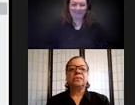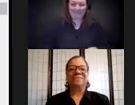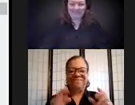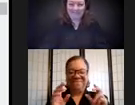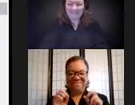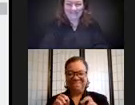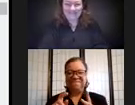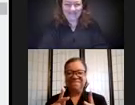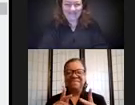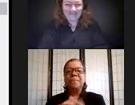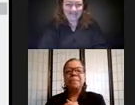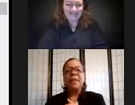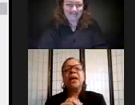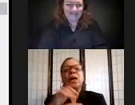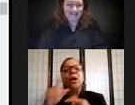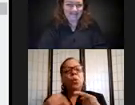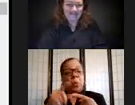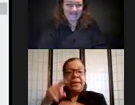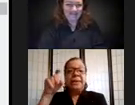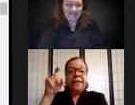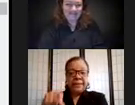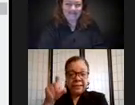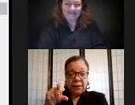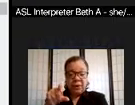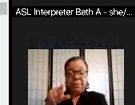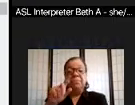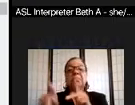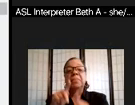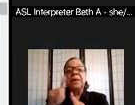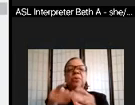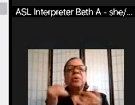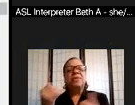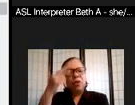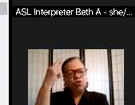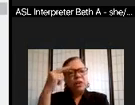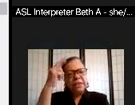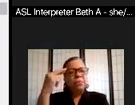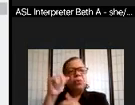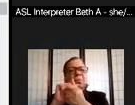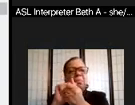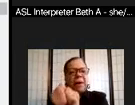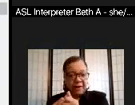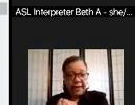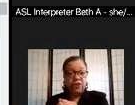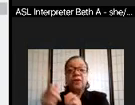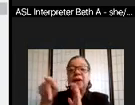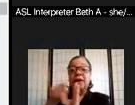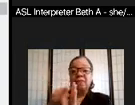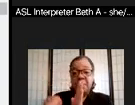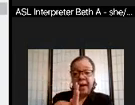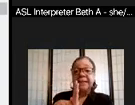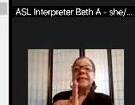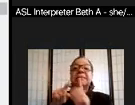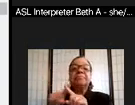with disabilities can participate, provide a reasonable modification of policies, practices, and